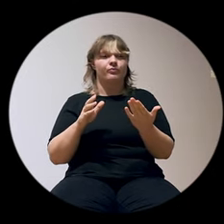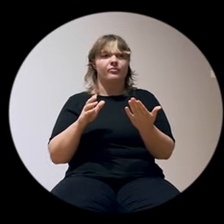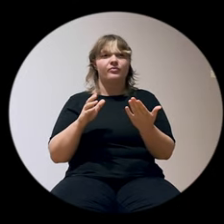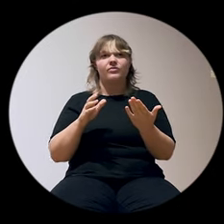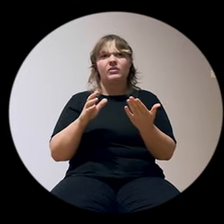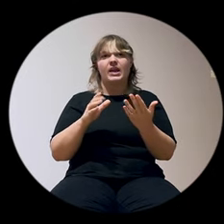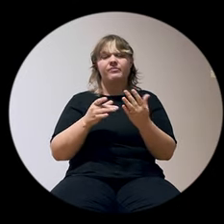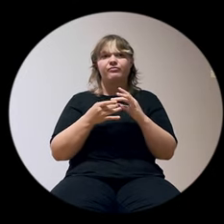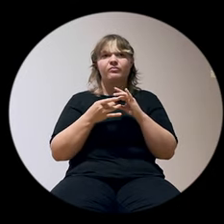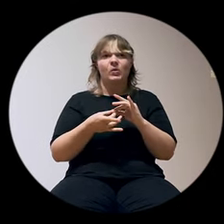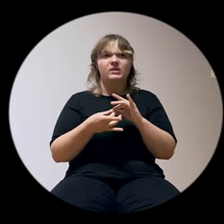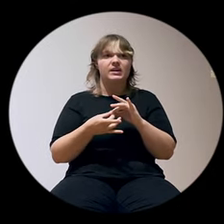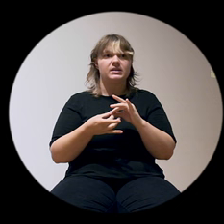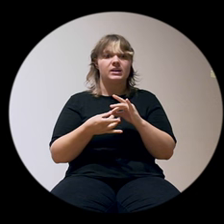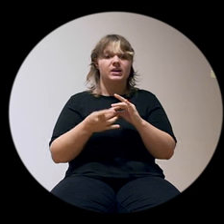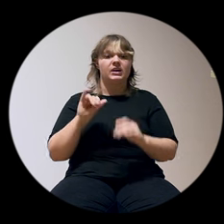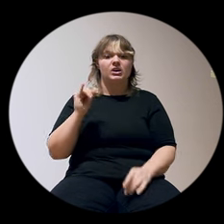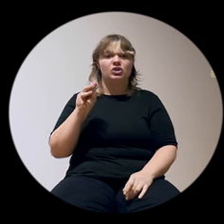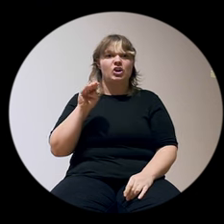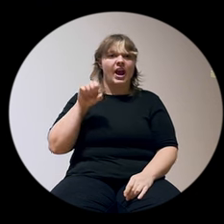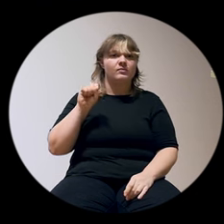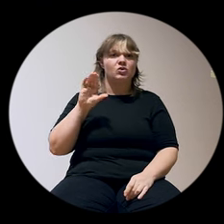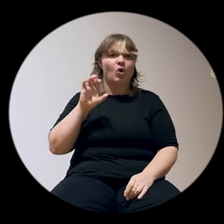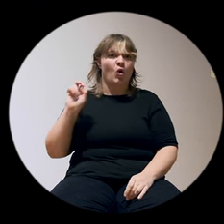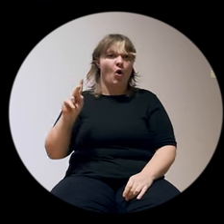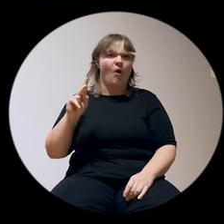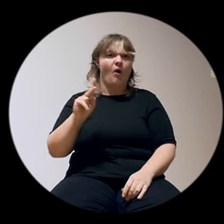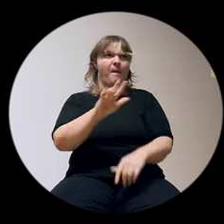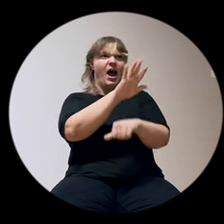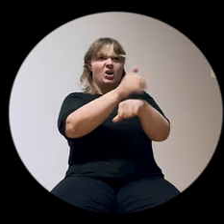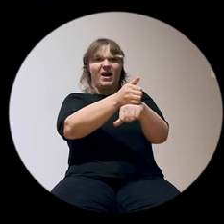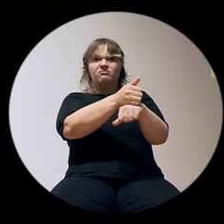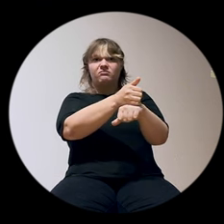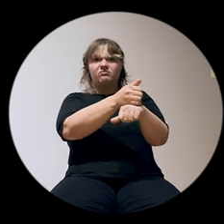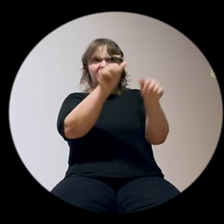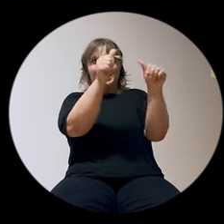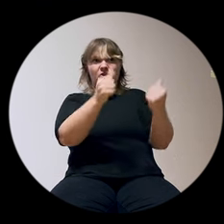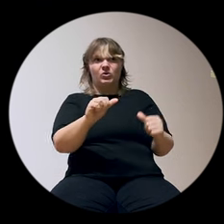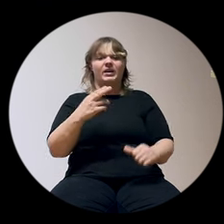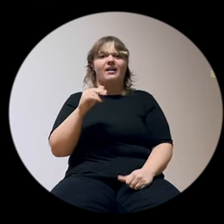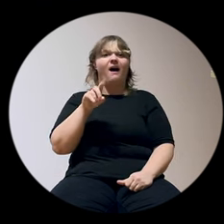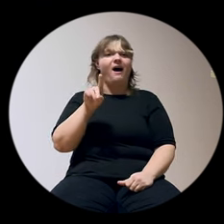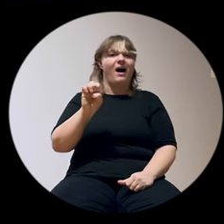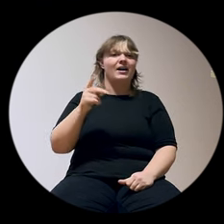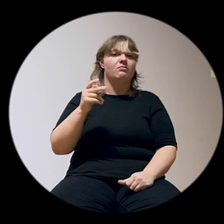spoke to this James Cook monument or statue that is in Hyde Park.